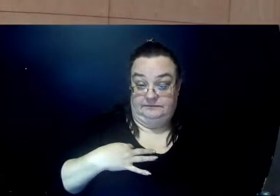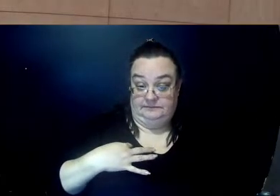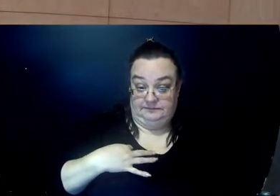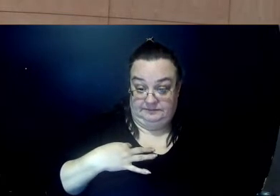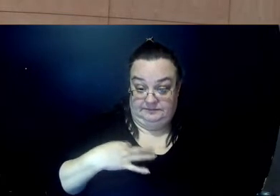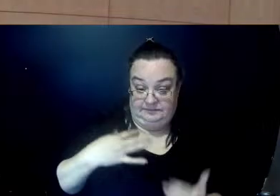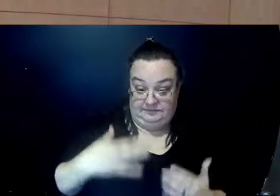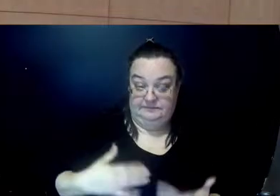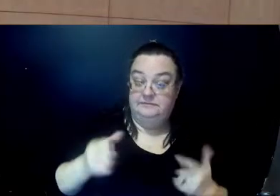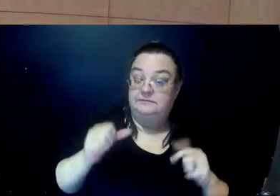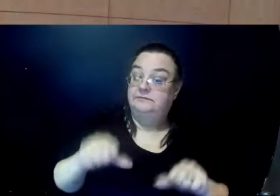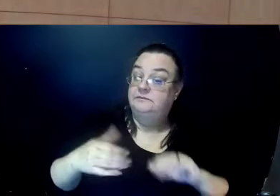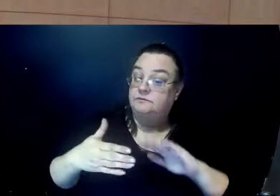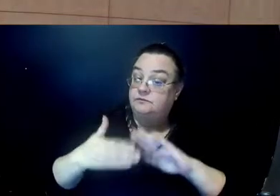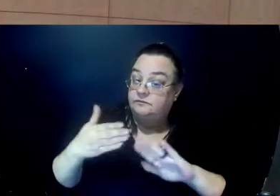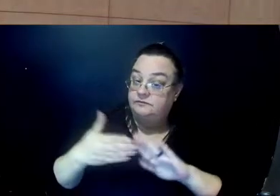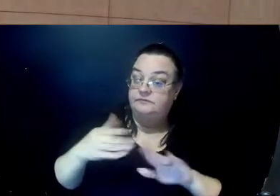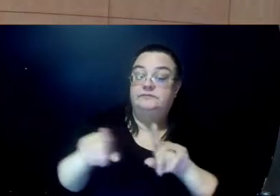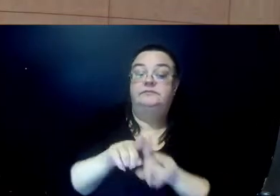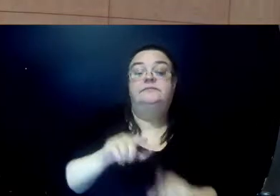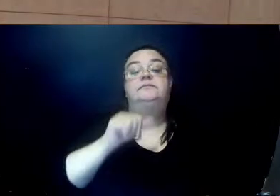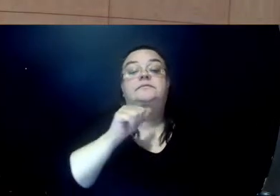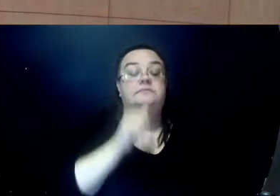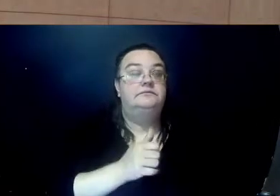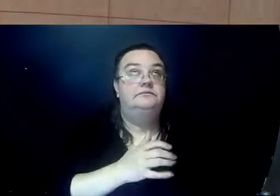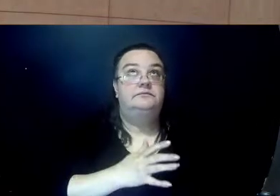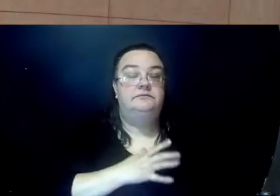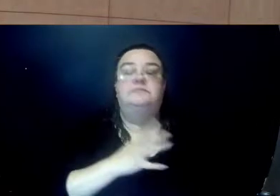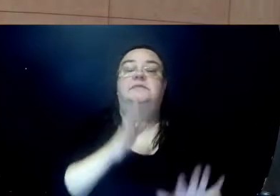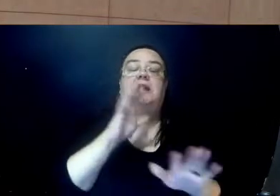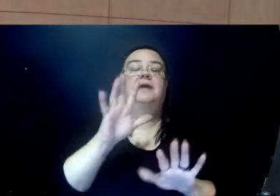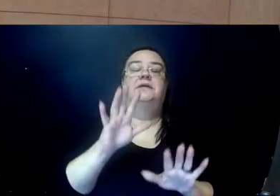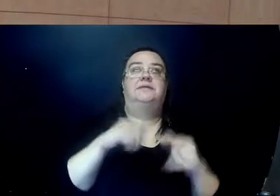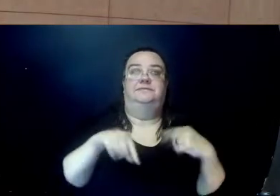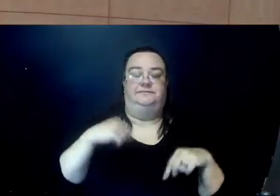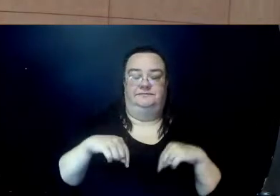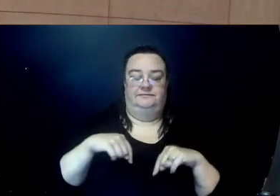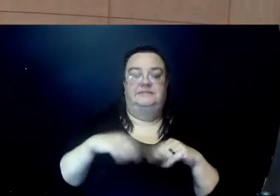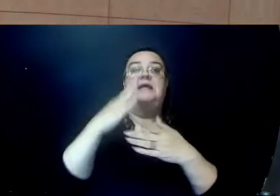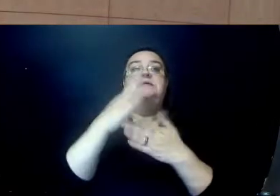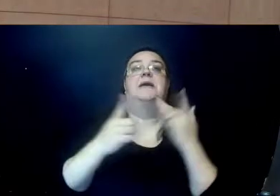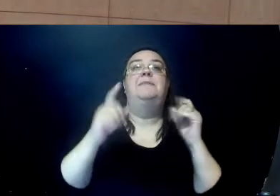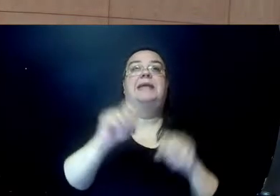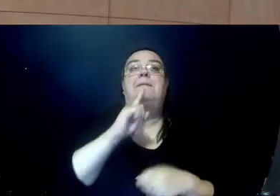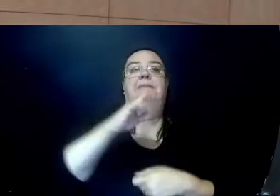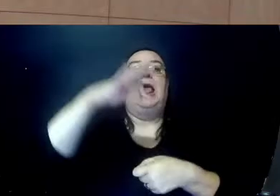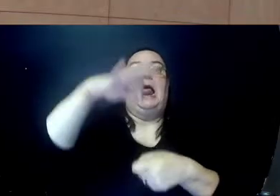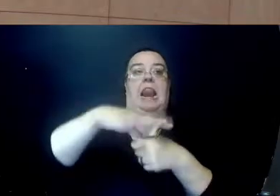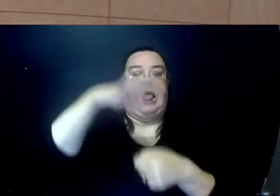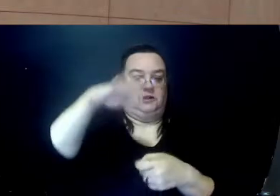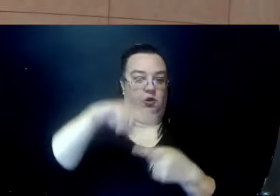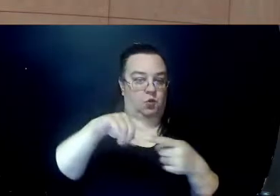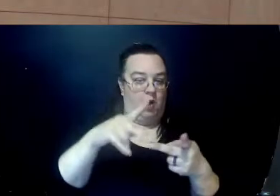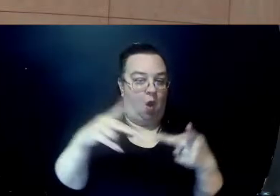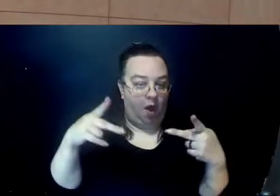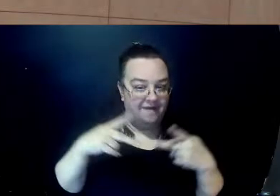run as an unofficial, that someone can be elected to an office